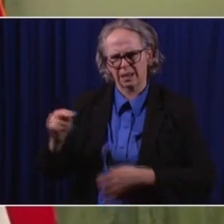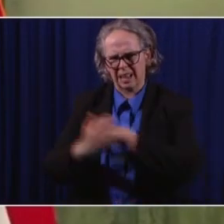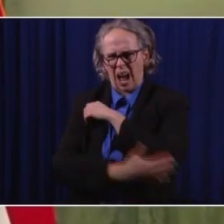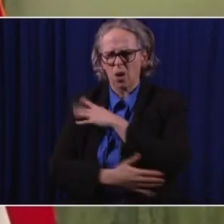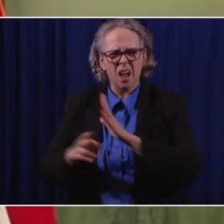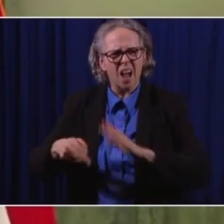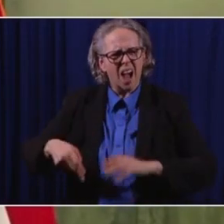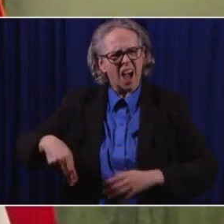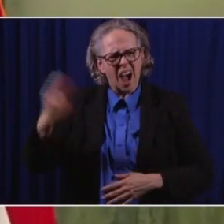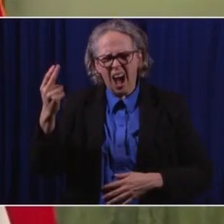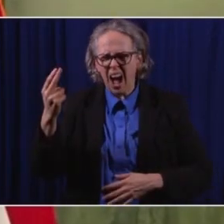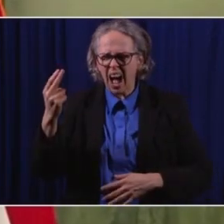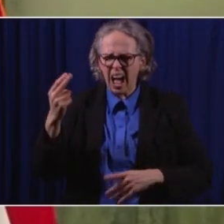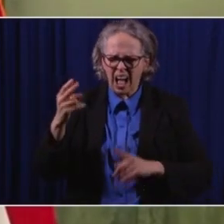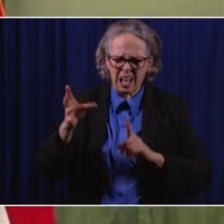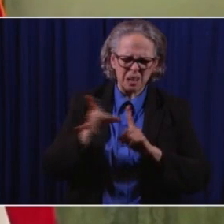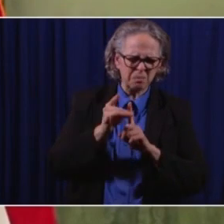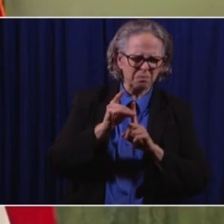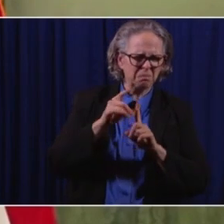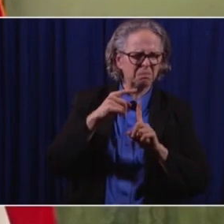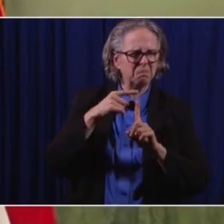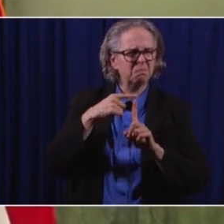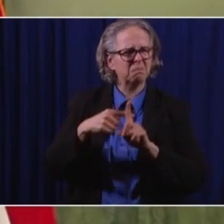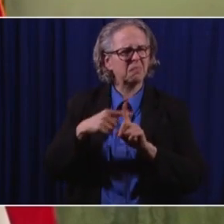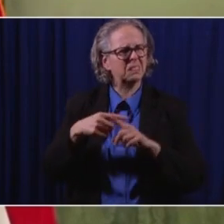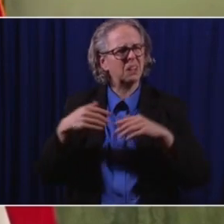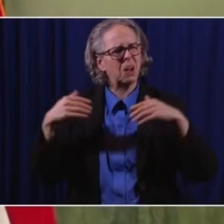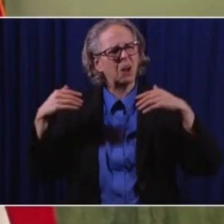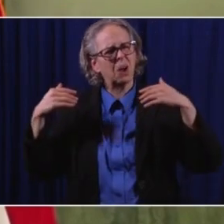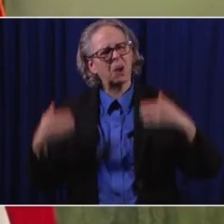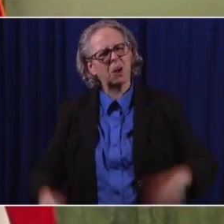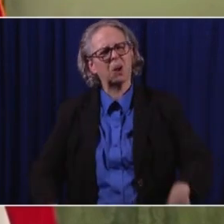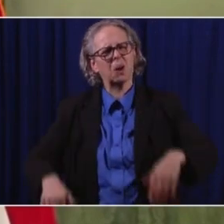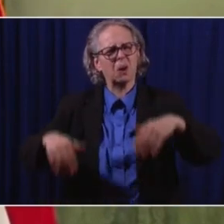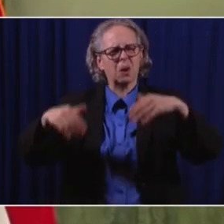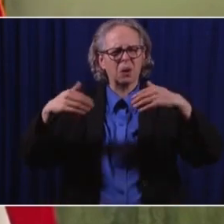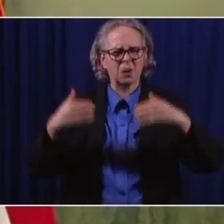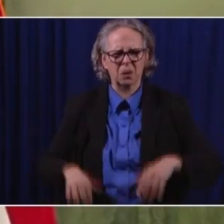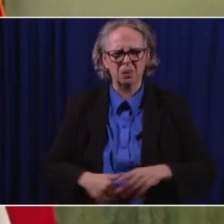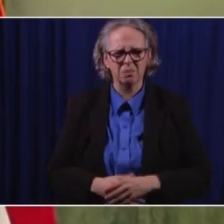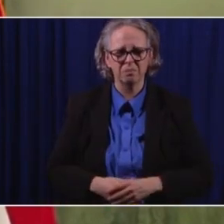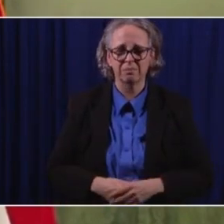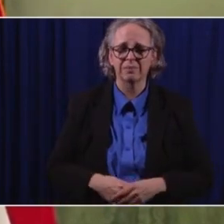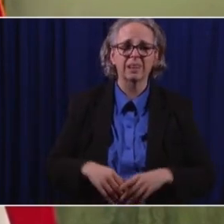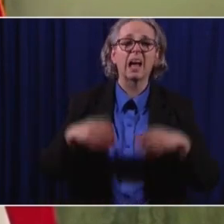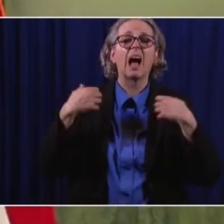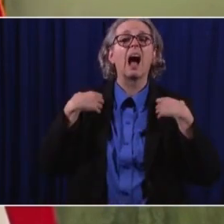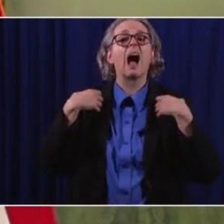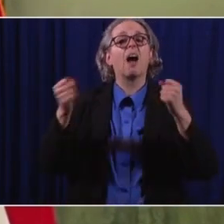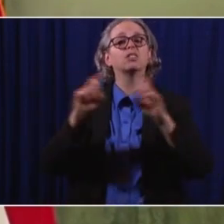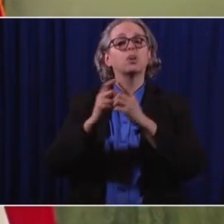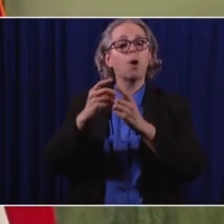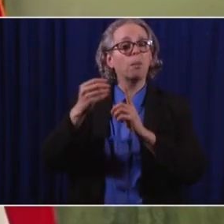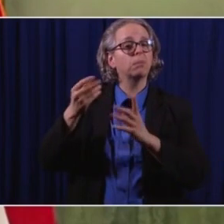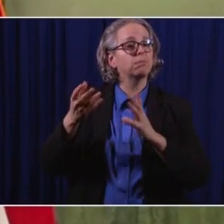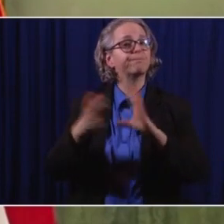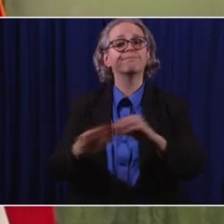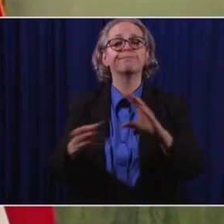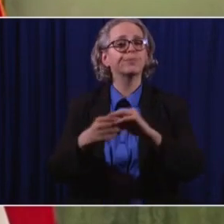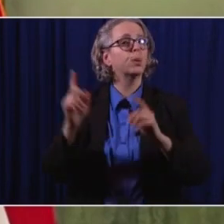rate. They're red for the first time this week. Local health department officials said they are seeing high occurrence of spread in